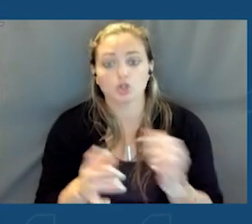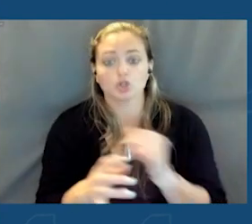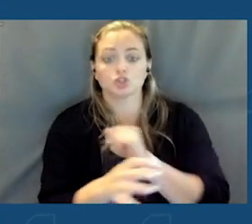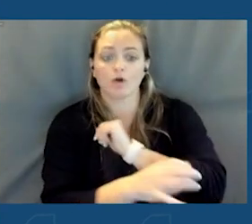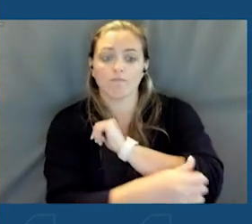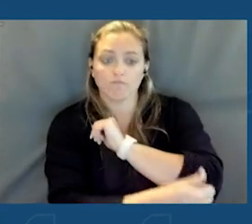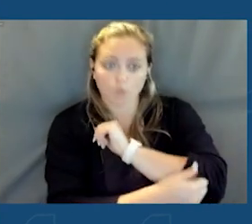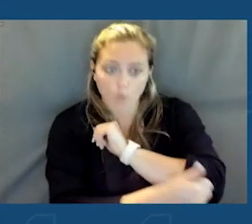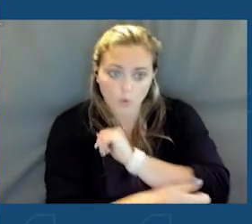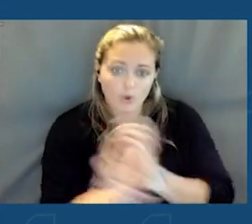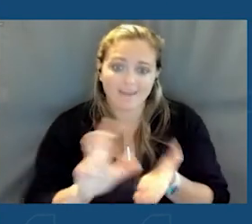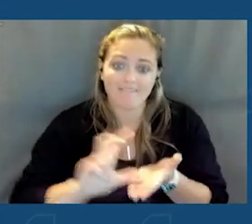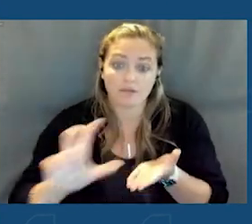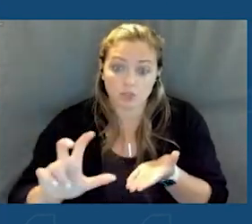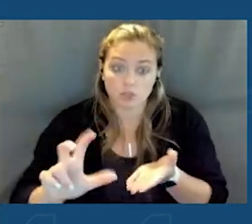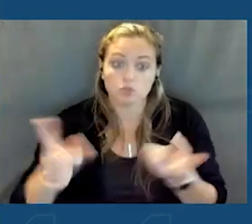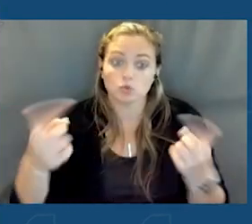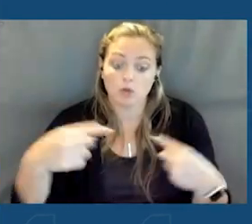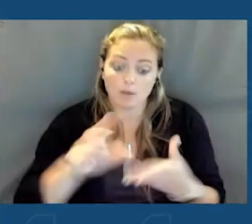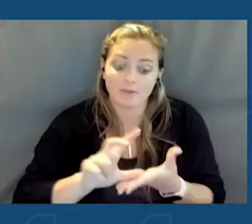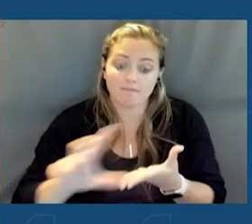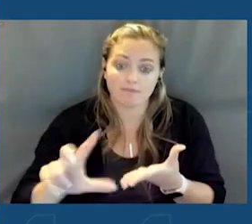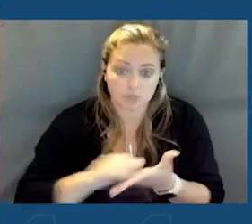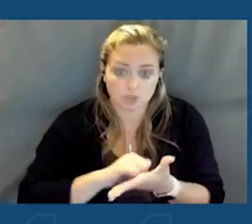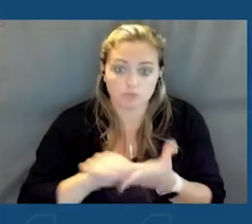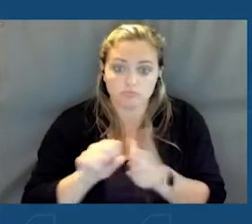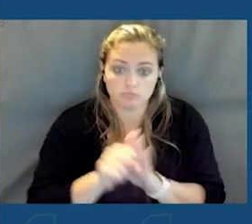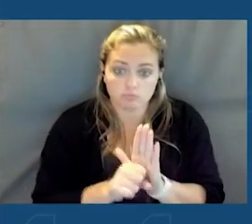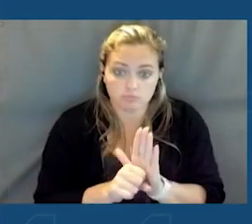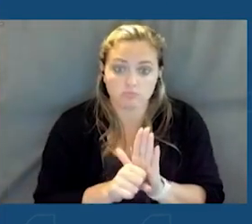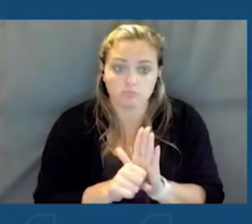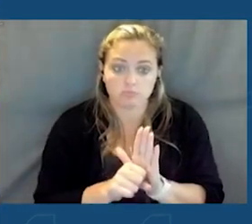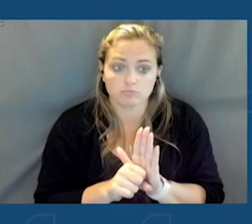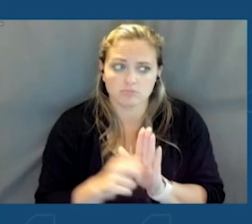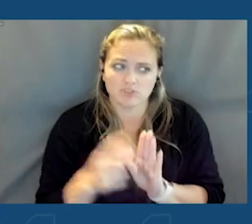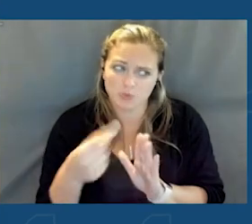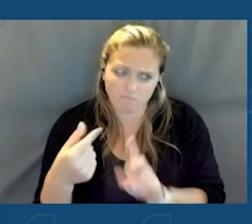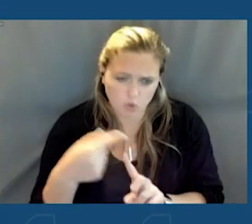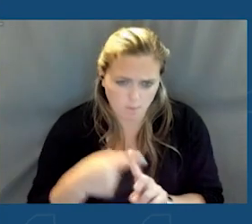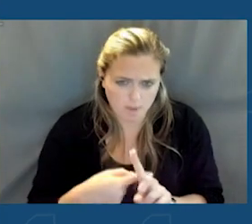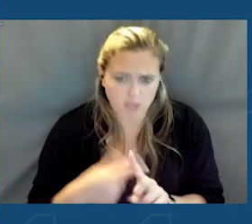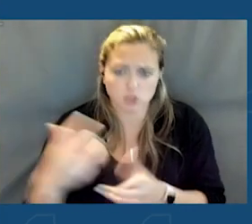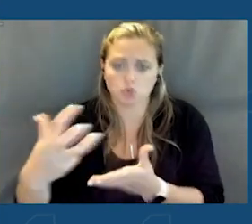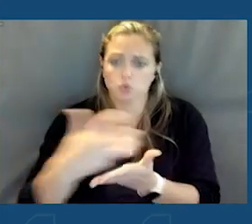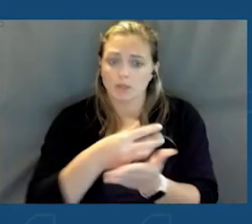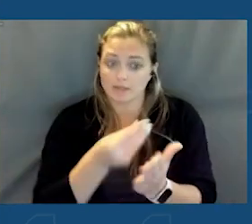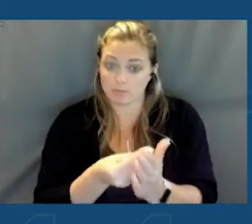come and invest in New York State. So it took us a few months to get the money.